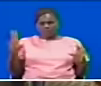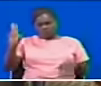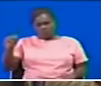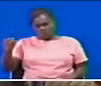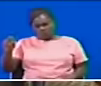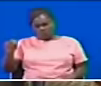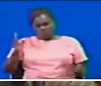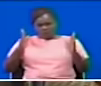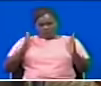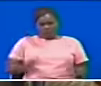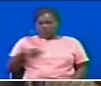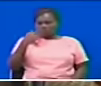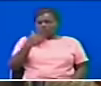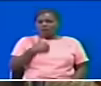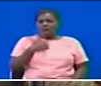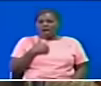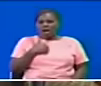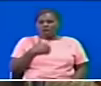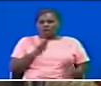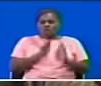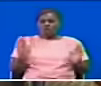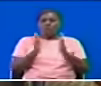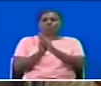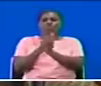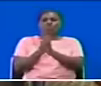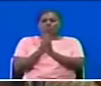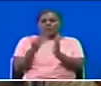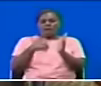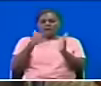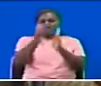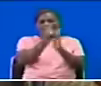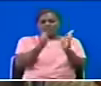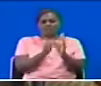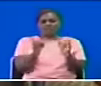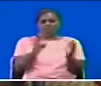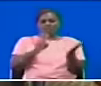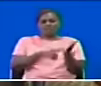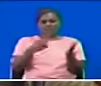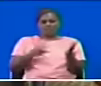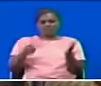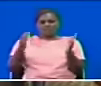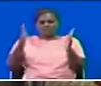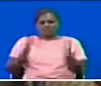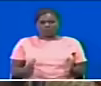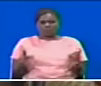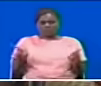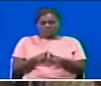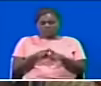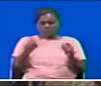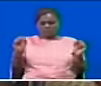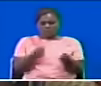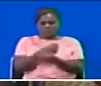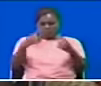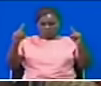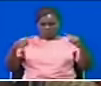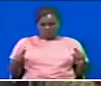You cannot use somebody who had absolutely no narrative, absolutely no agenda, and say because she failed, somebody else cannot succeed. No, I think